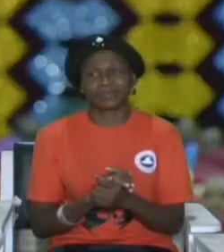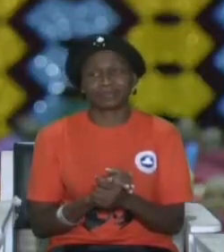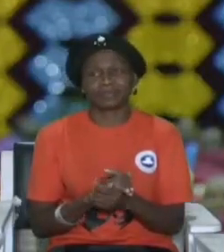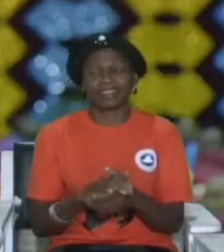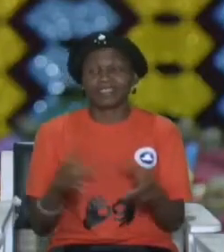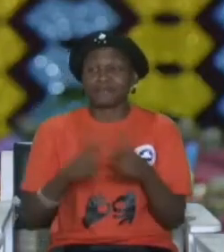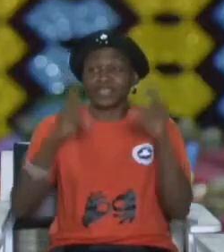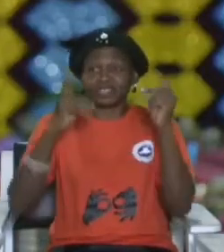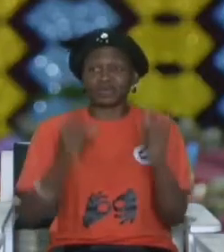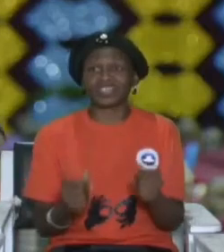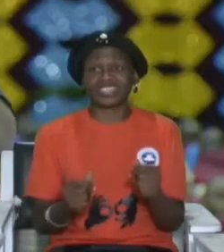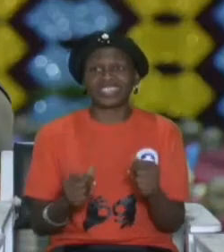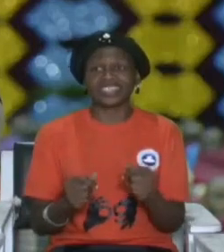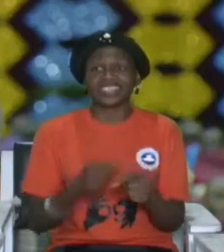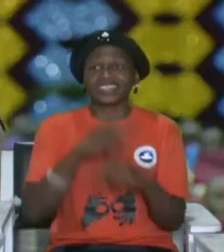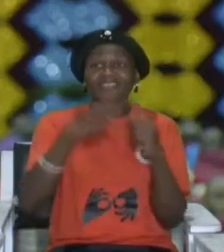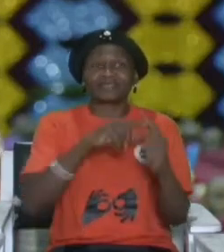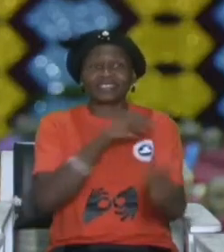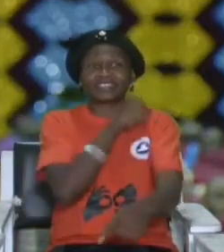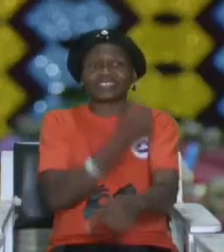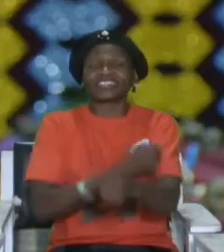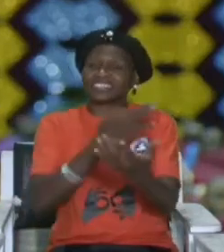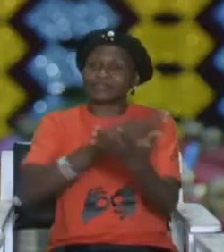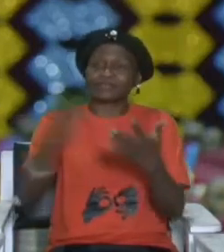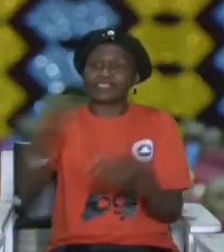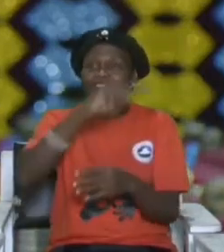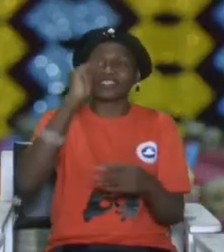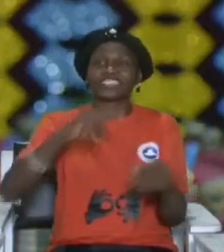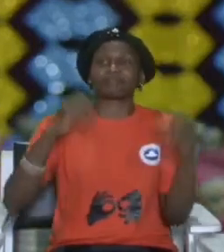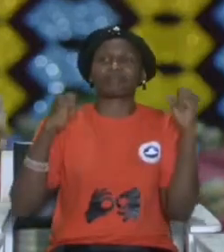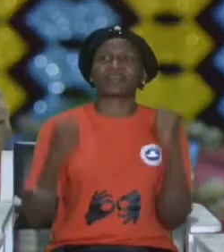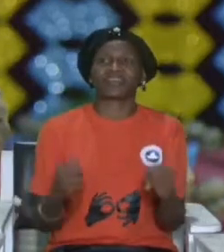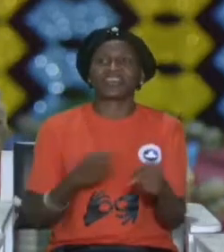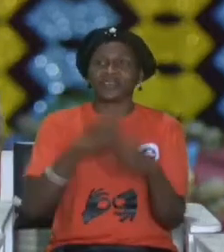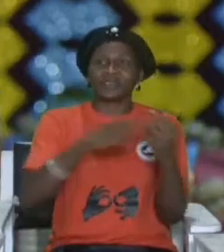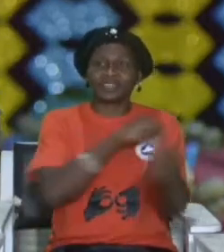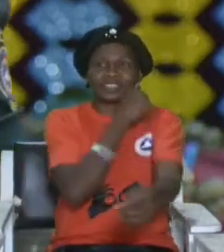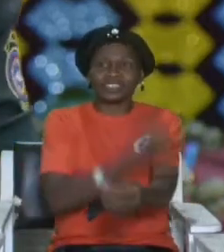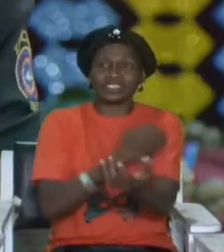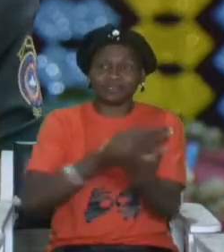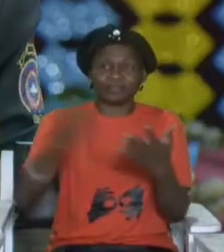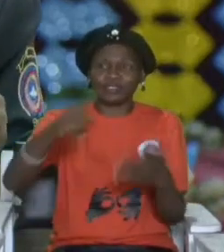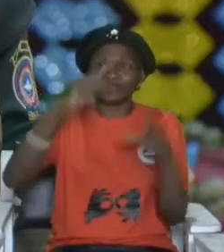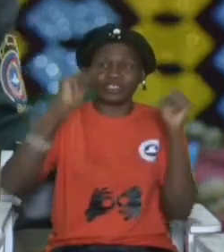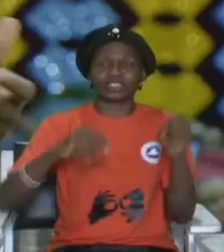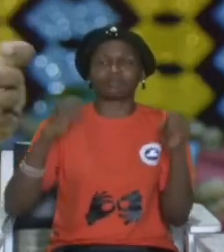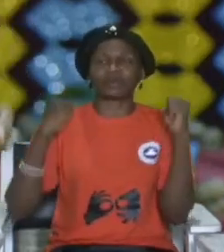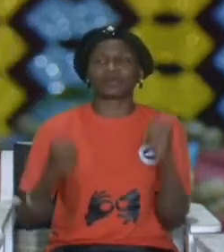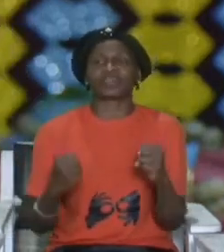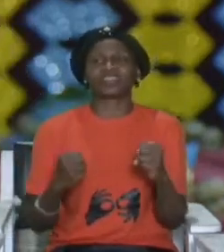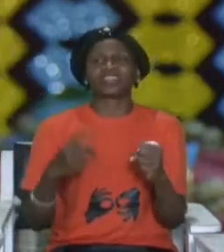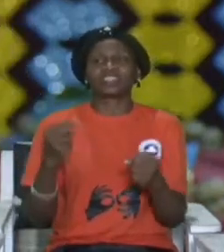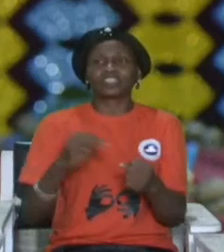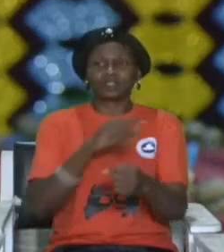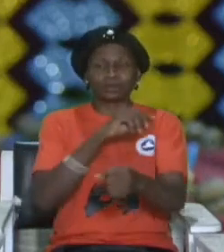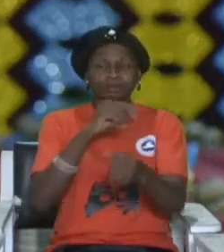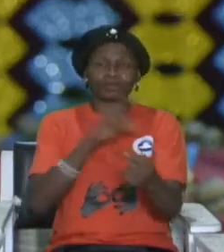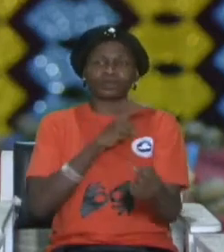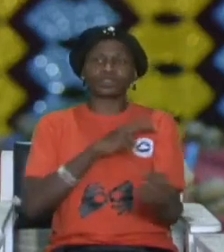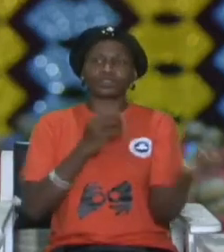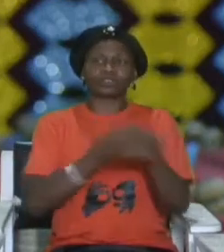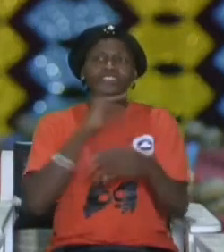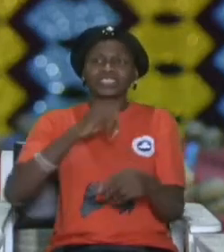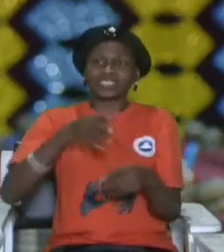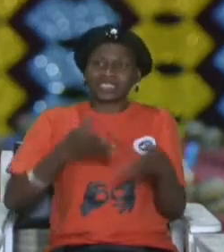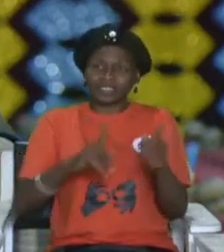So very quickly, when authority fails, you need power. When authority fails, you need power. The police officer is allowed to arrest